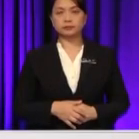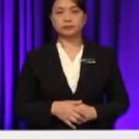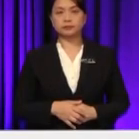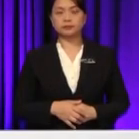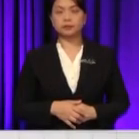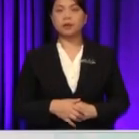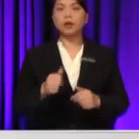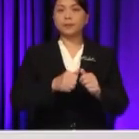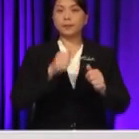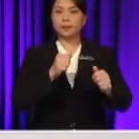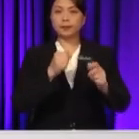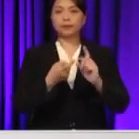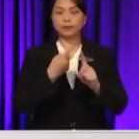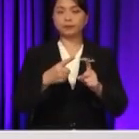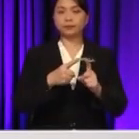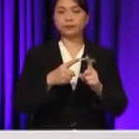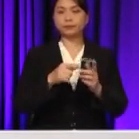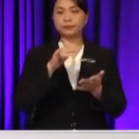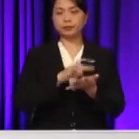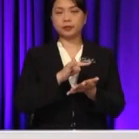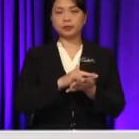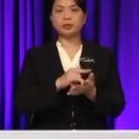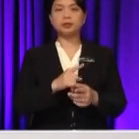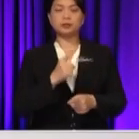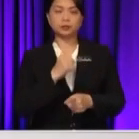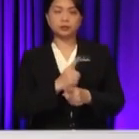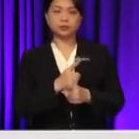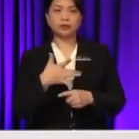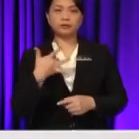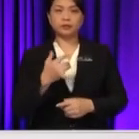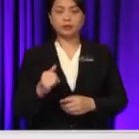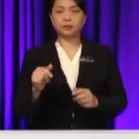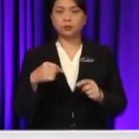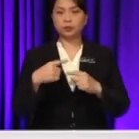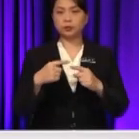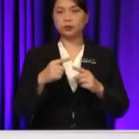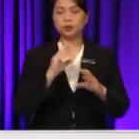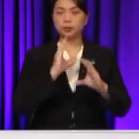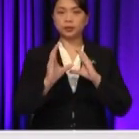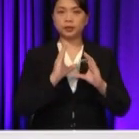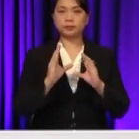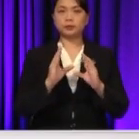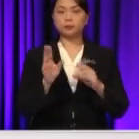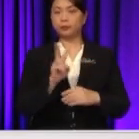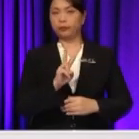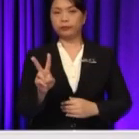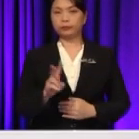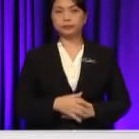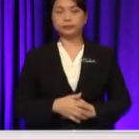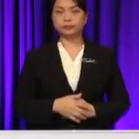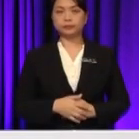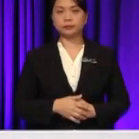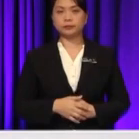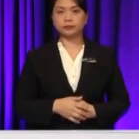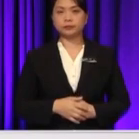Apart from that, what about those feelings that you can communicate with words? If one of my